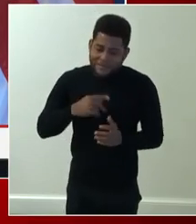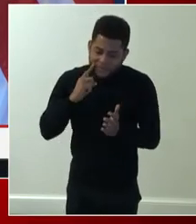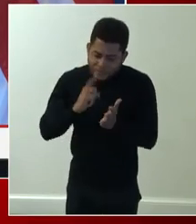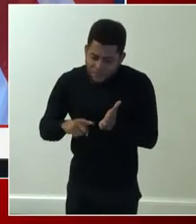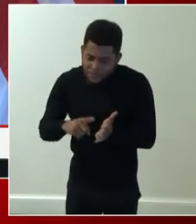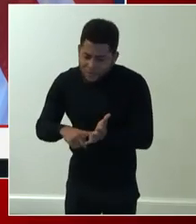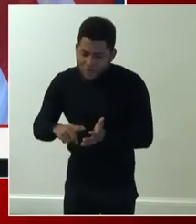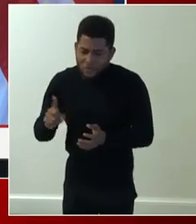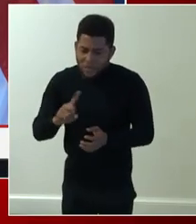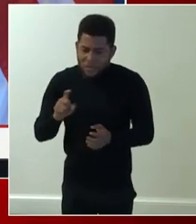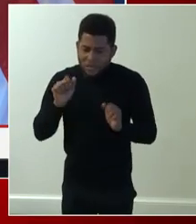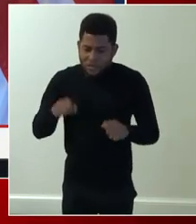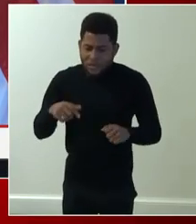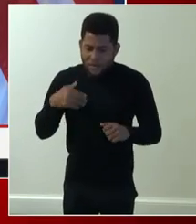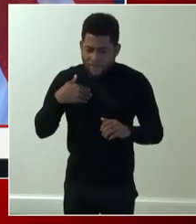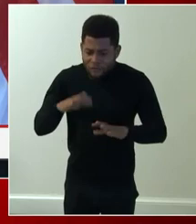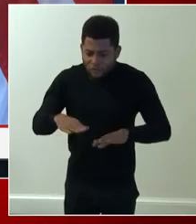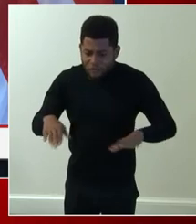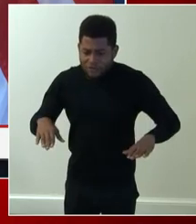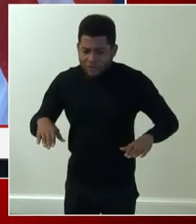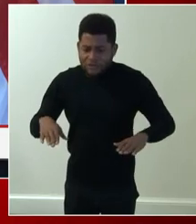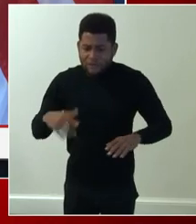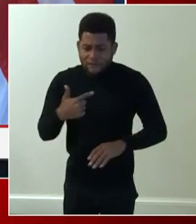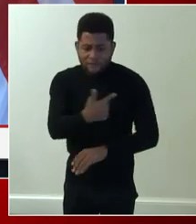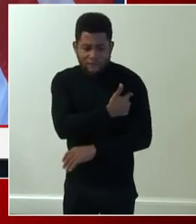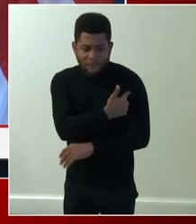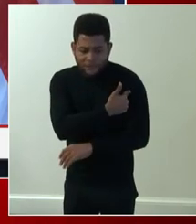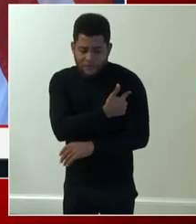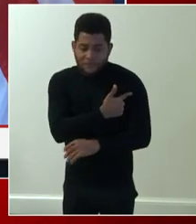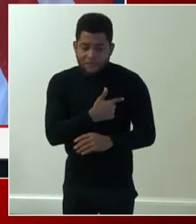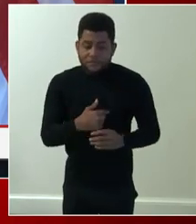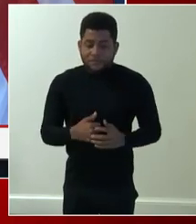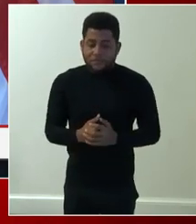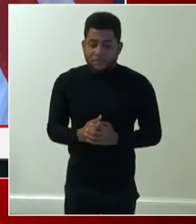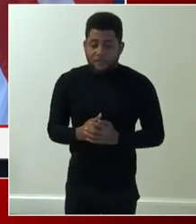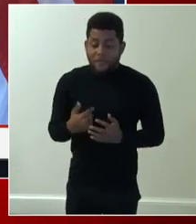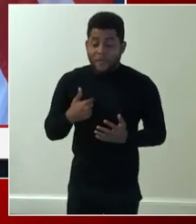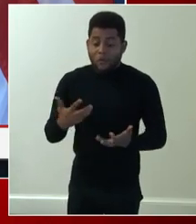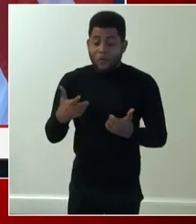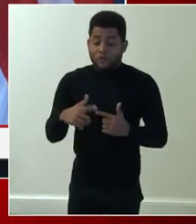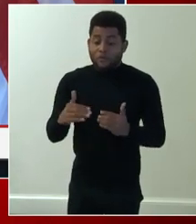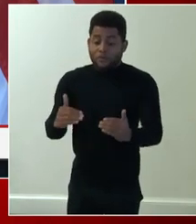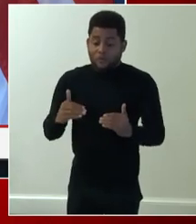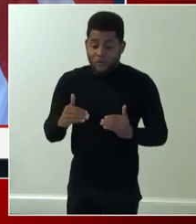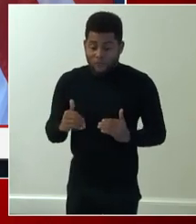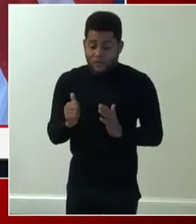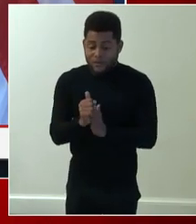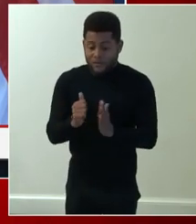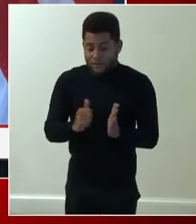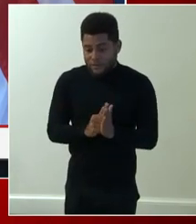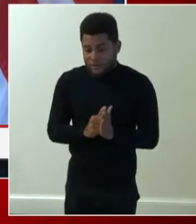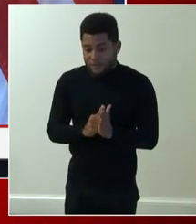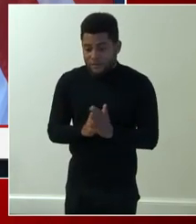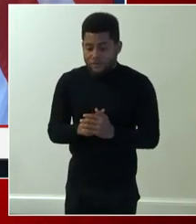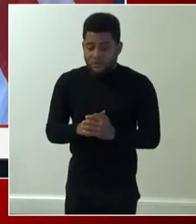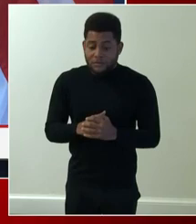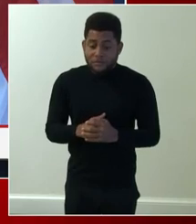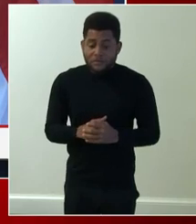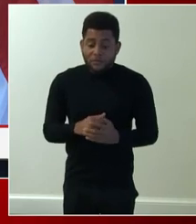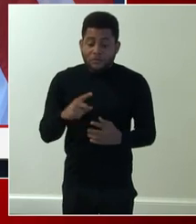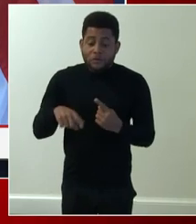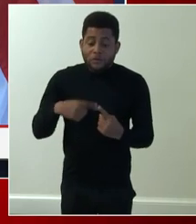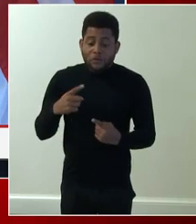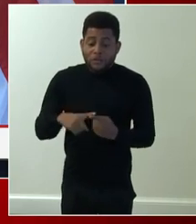have your children vaccinated. I want to move on now to talk about the